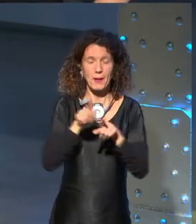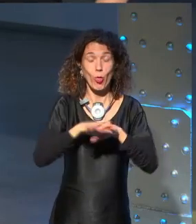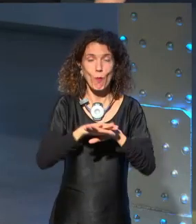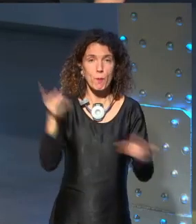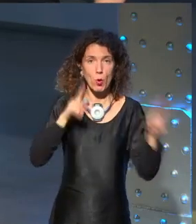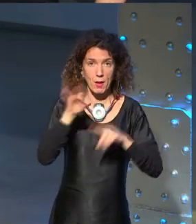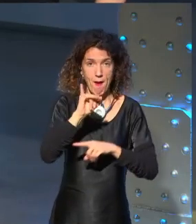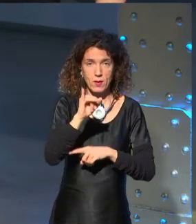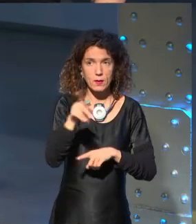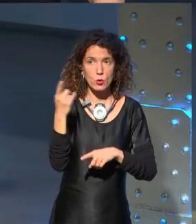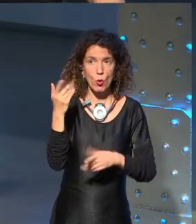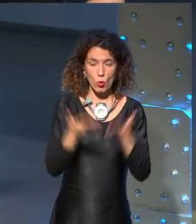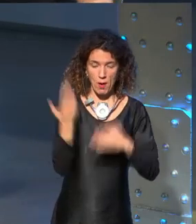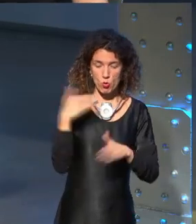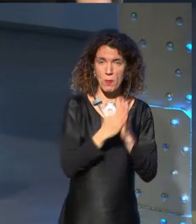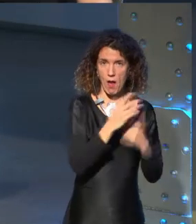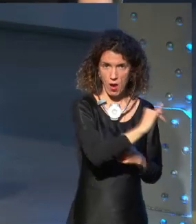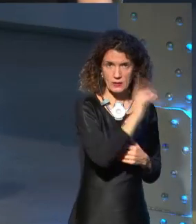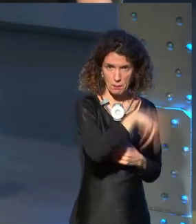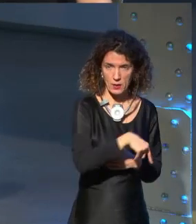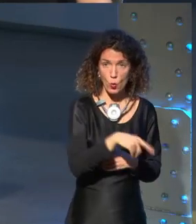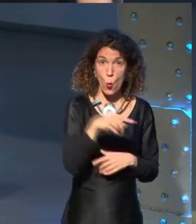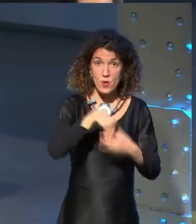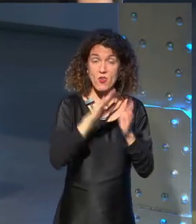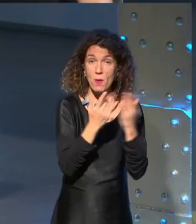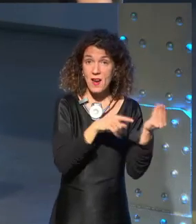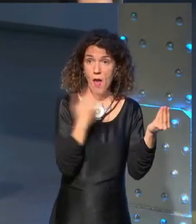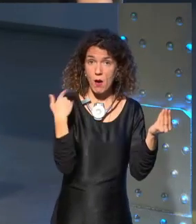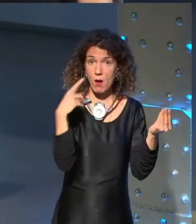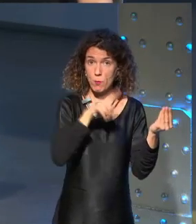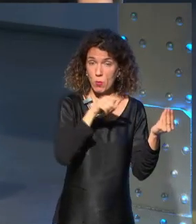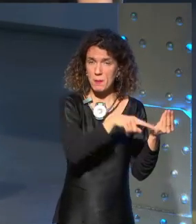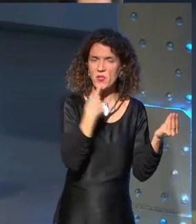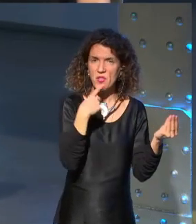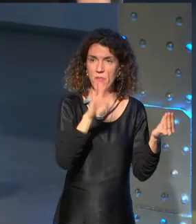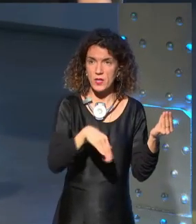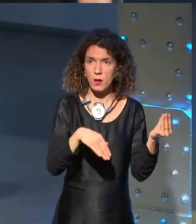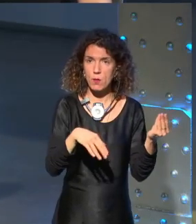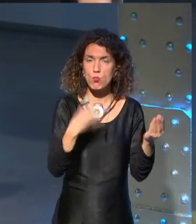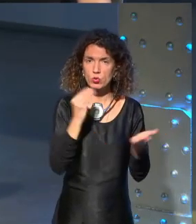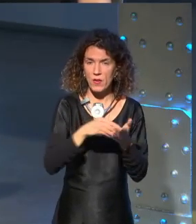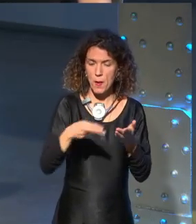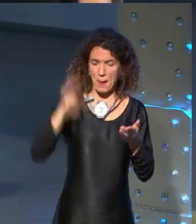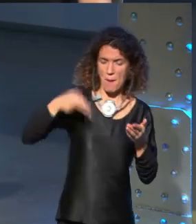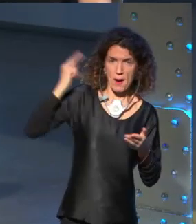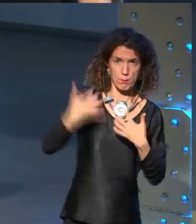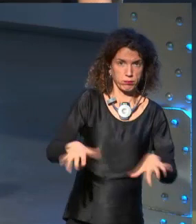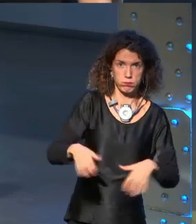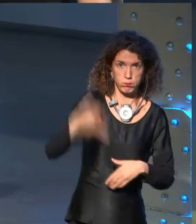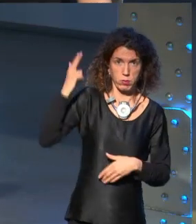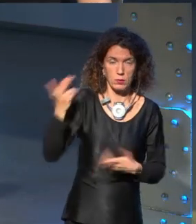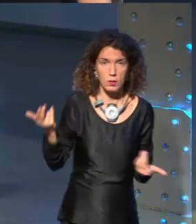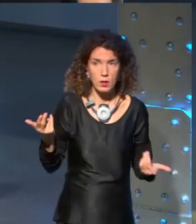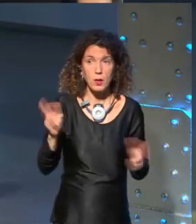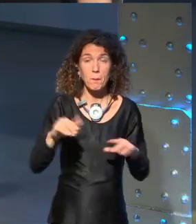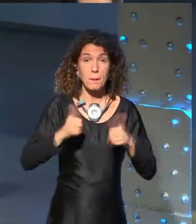And in one of the novels, for example, he gets shot a number of times at the end of it. At the beginning of the